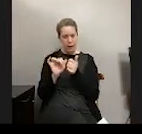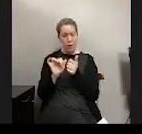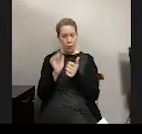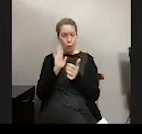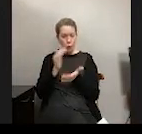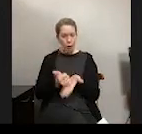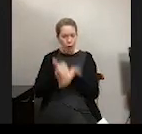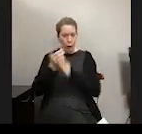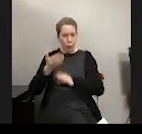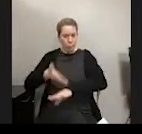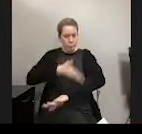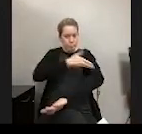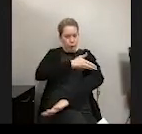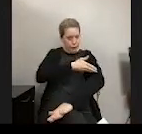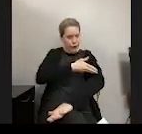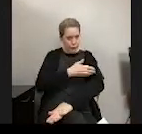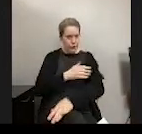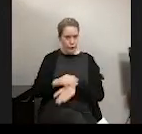And